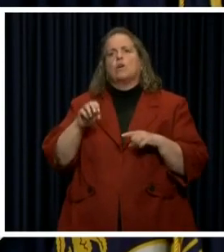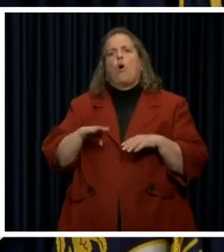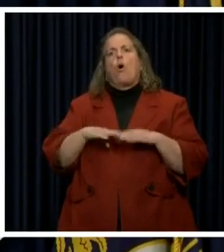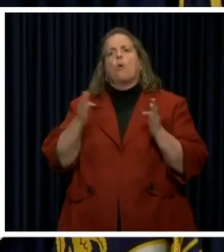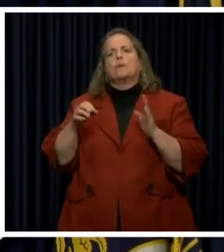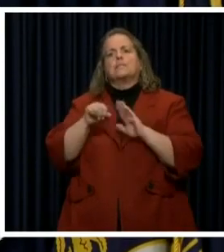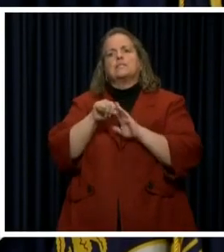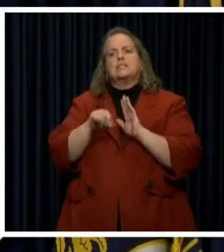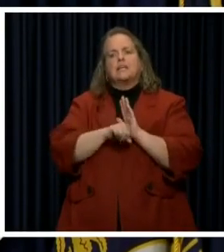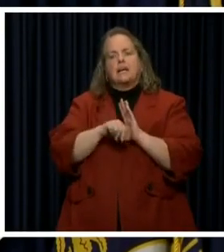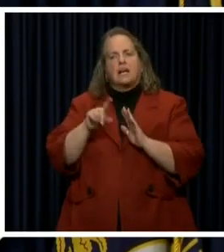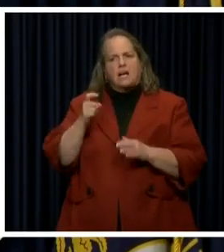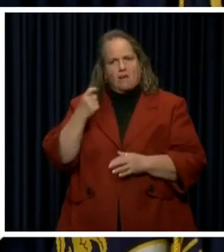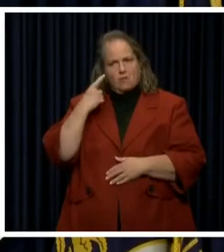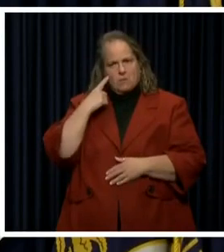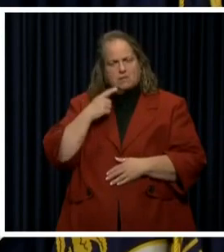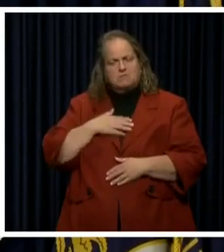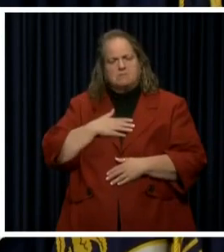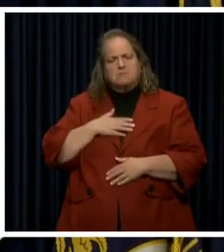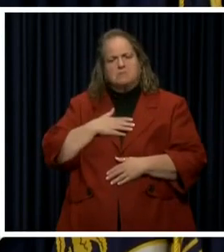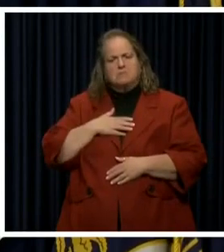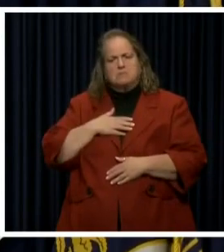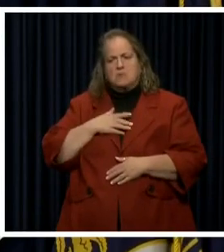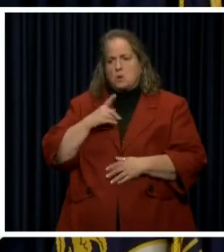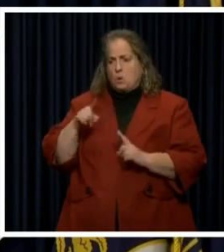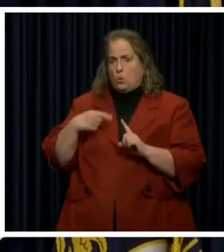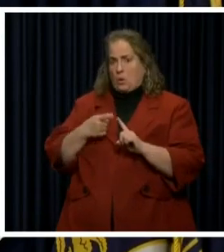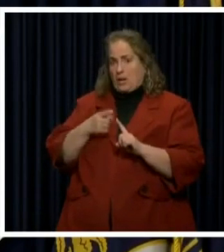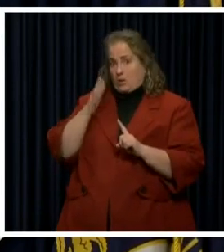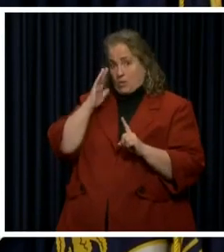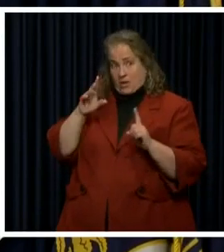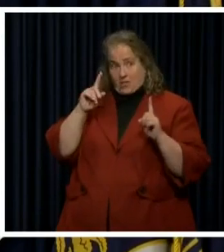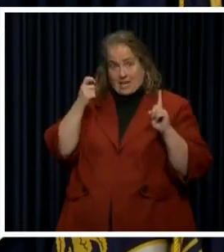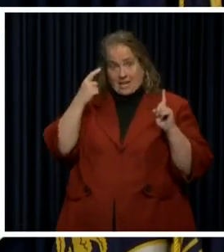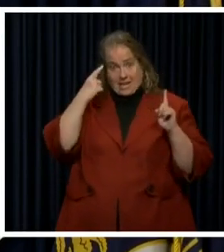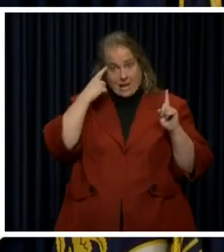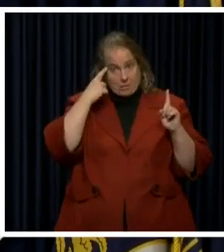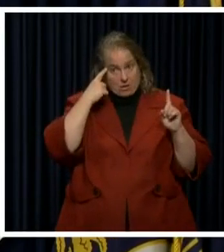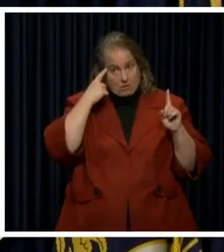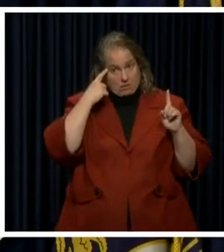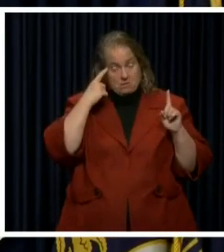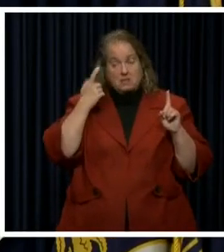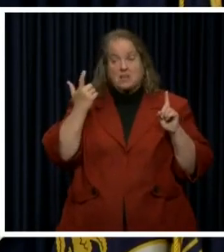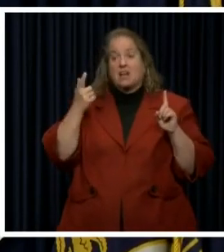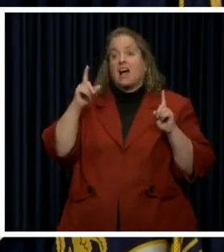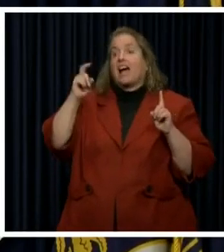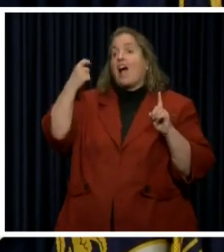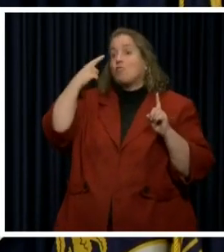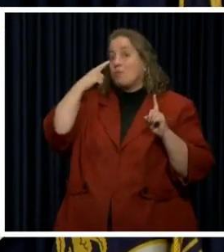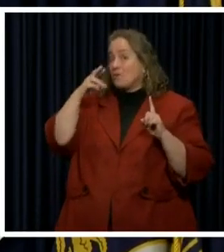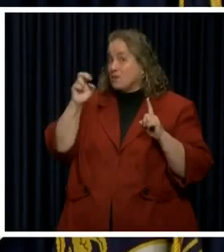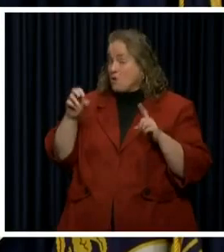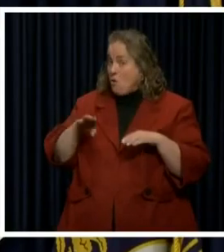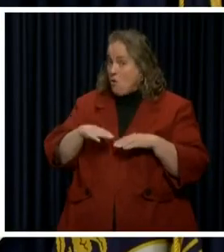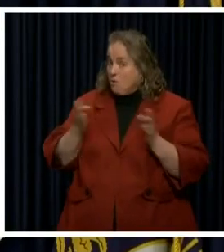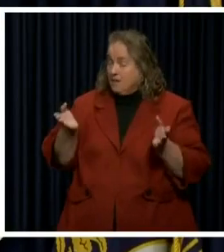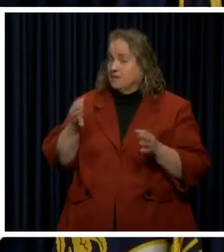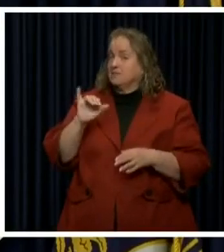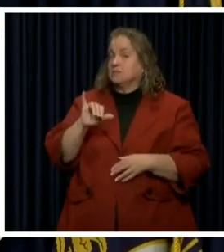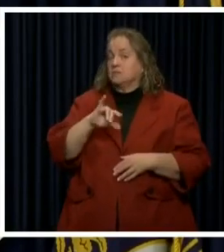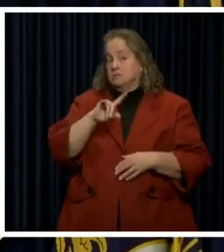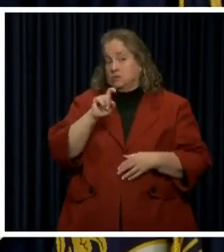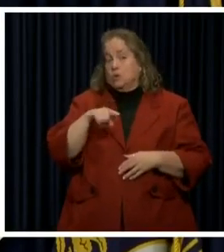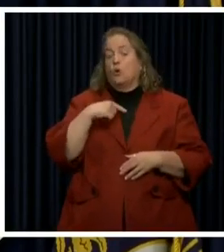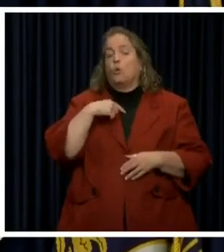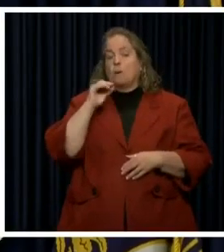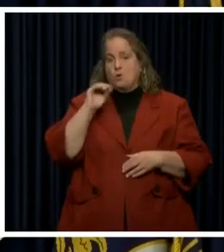buildings and other facilities be open for tours once again? Okay, the question is on government reopening. We have put out